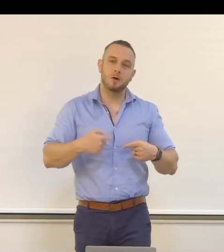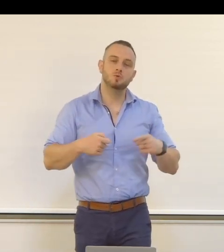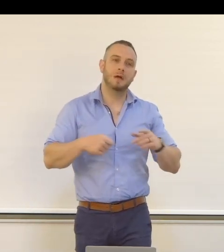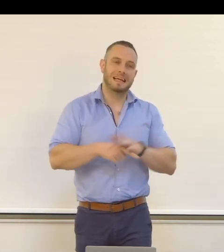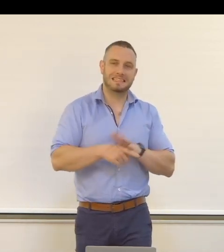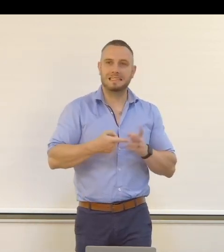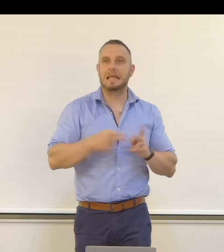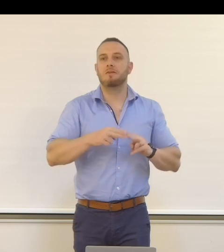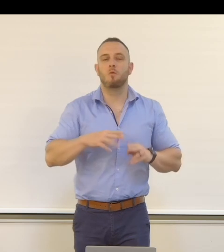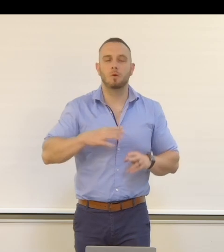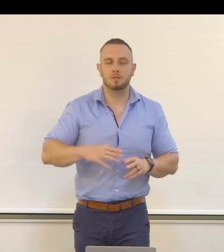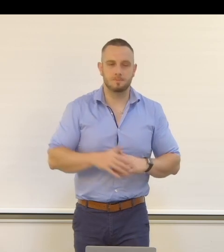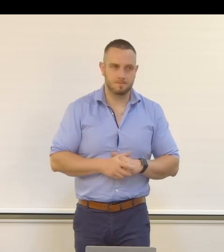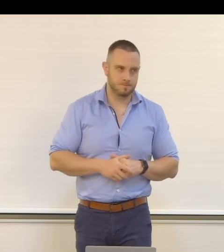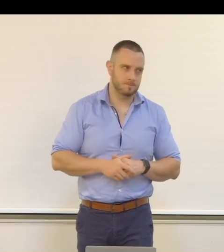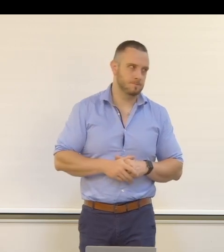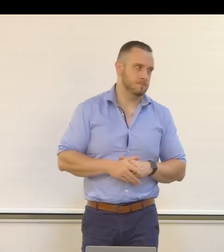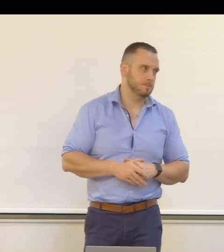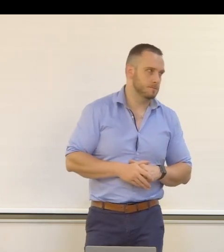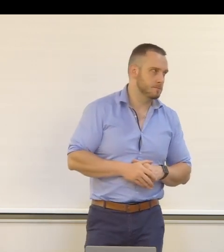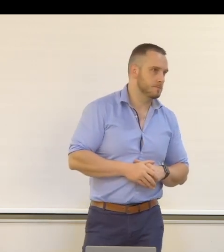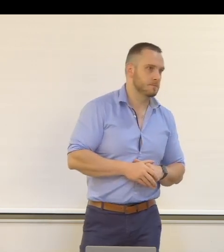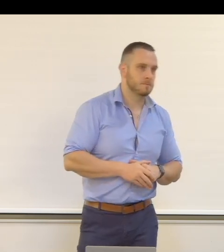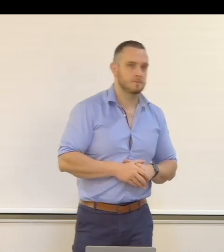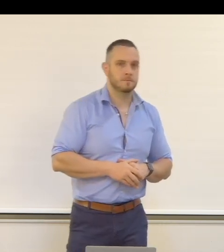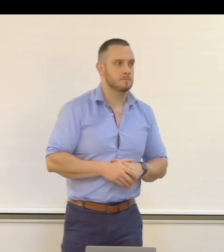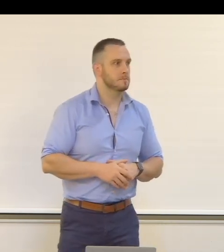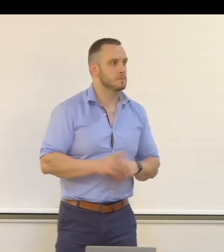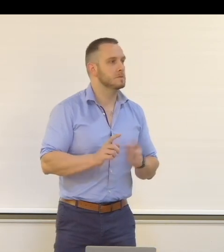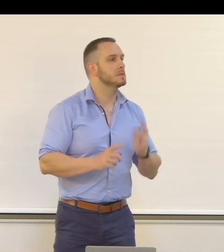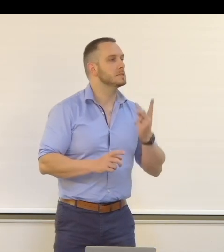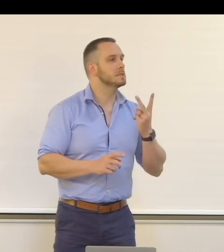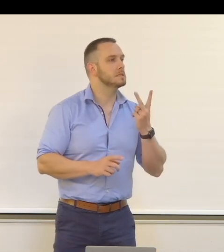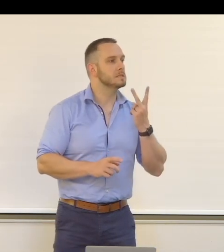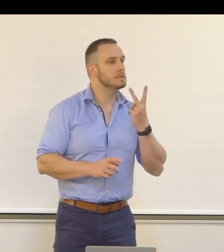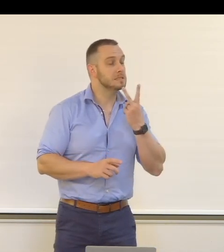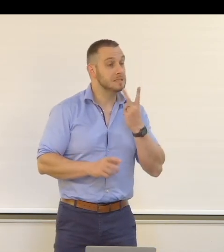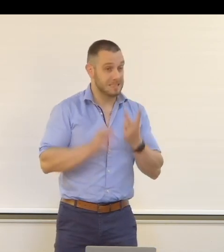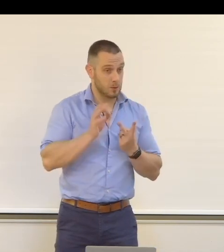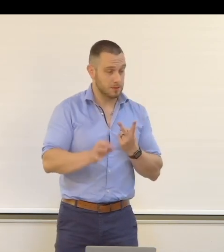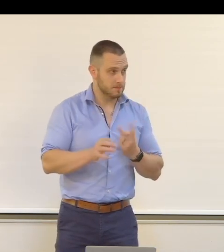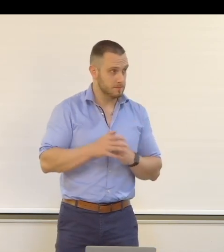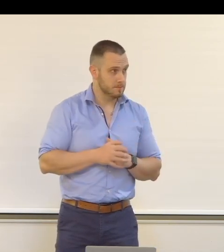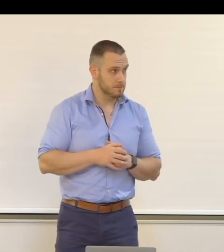we wanted to. Okay. Thank you. That was the first question, and I had one more question.